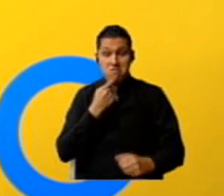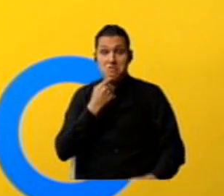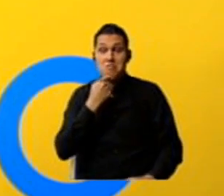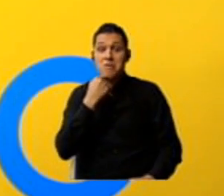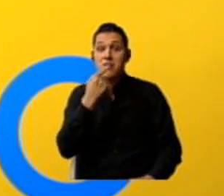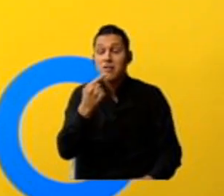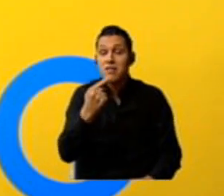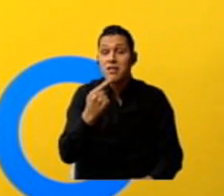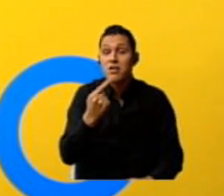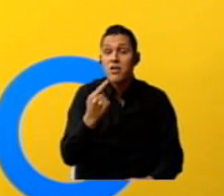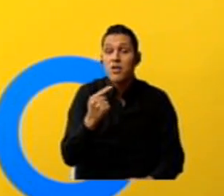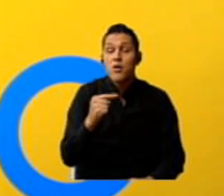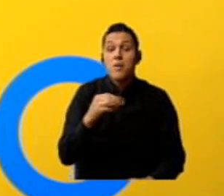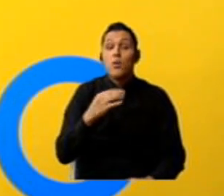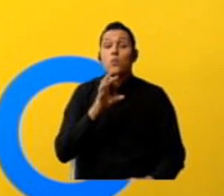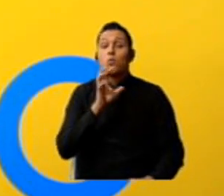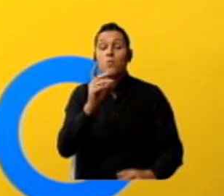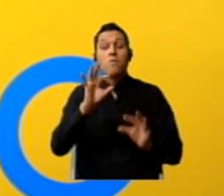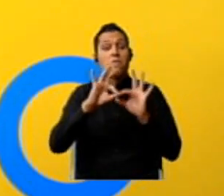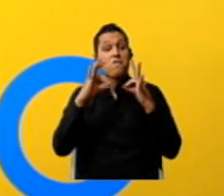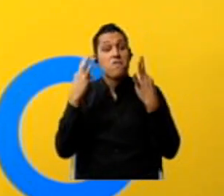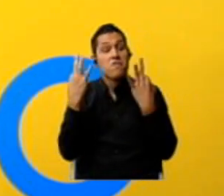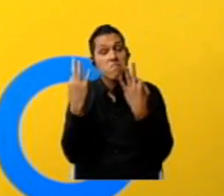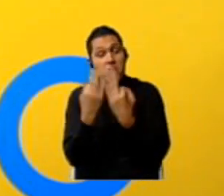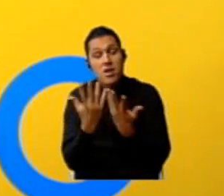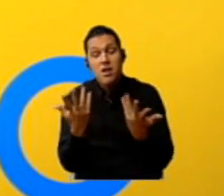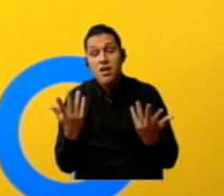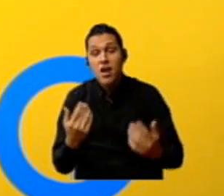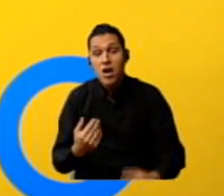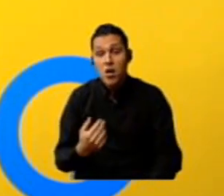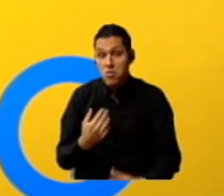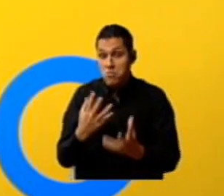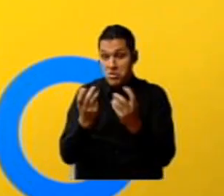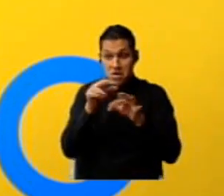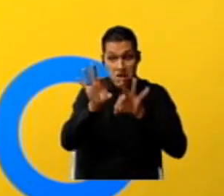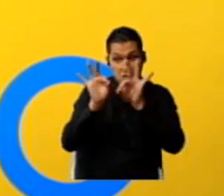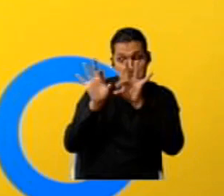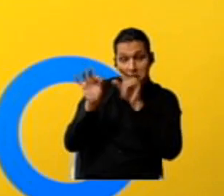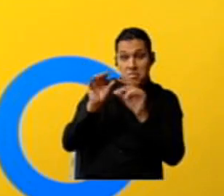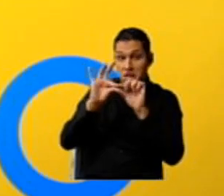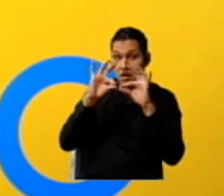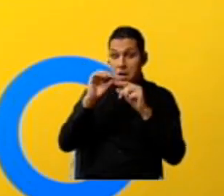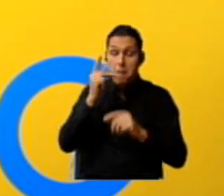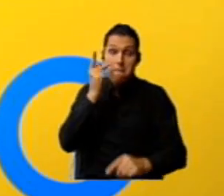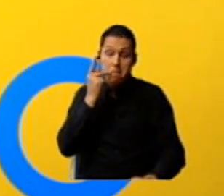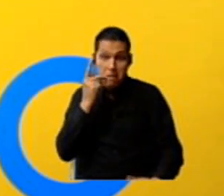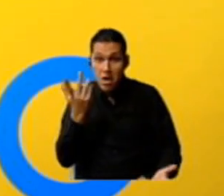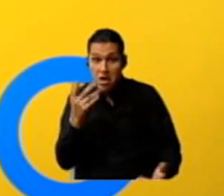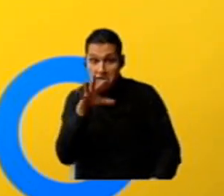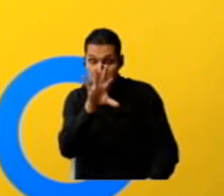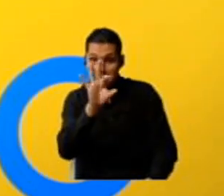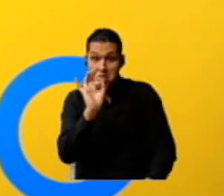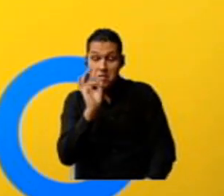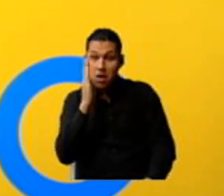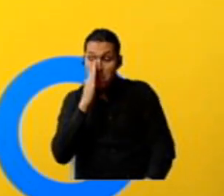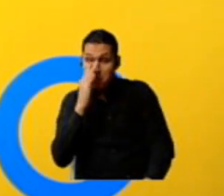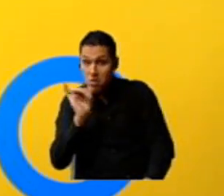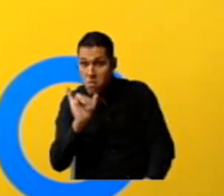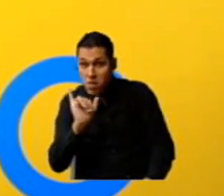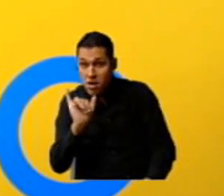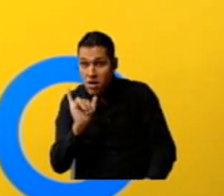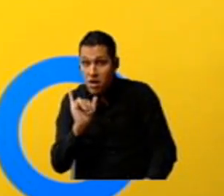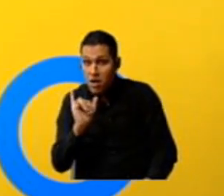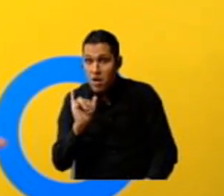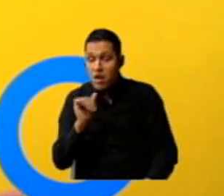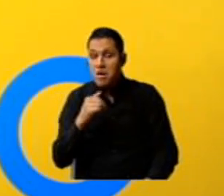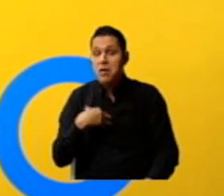invite your families. Oh, you want to invite your father, your mothers,